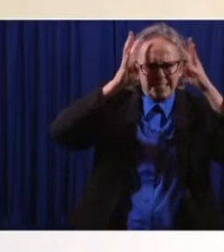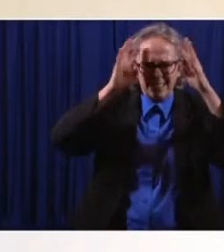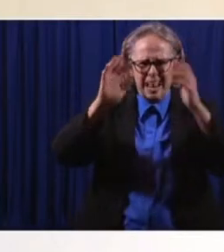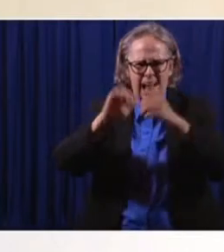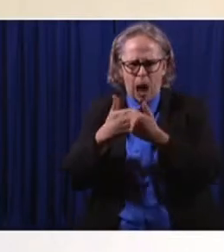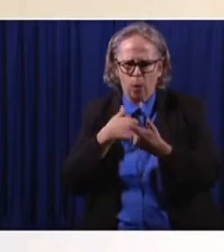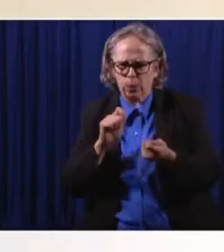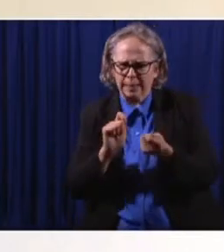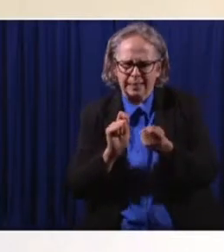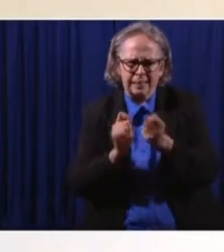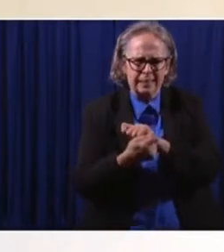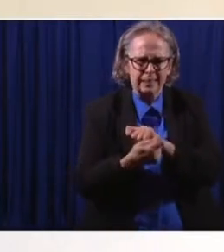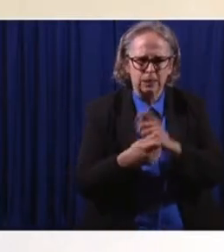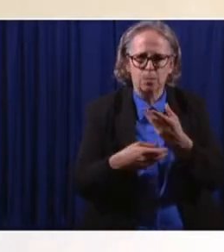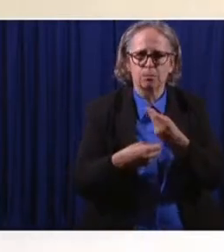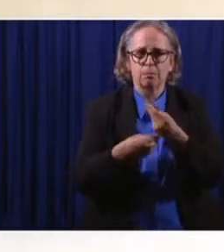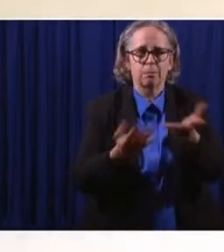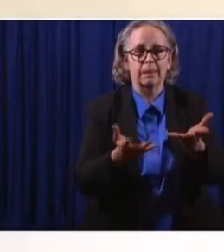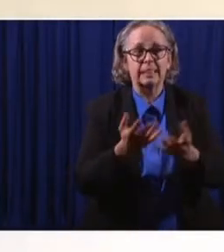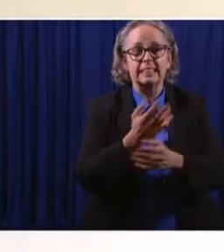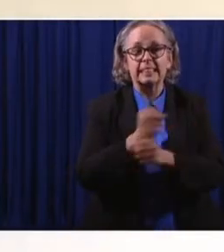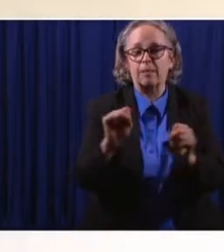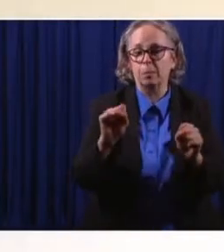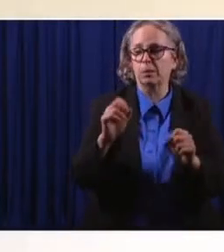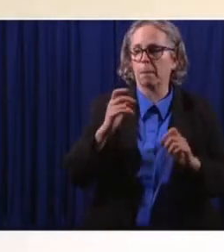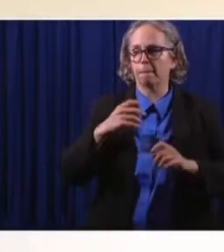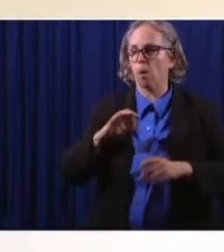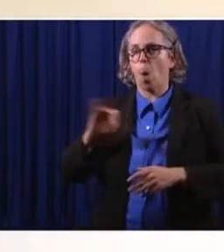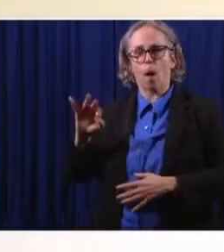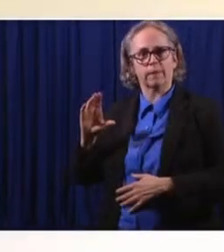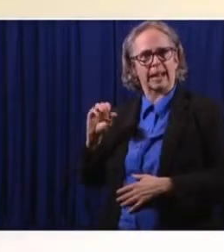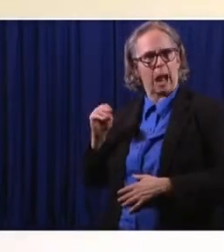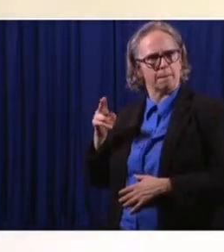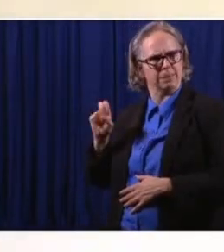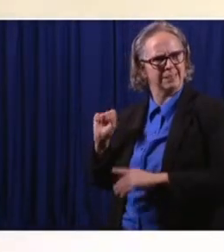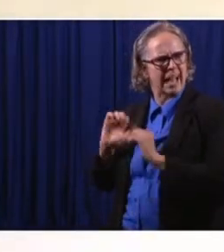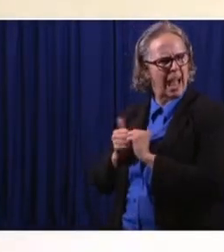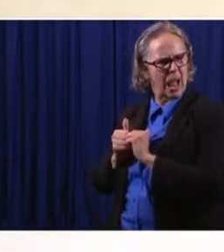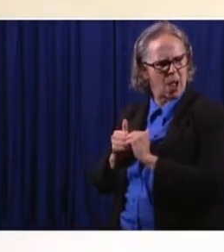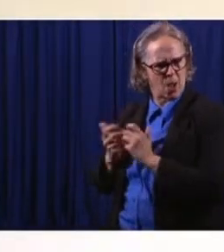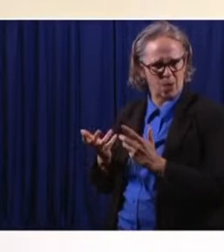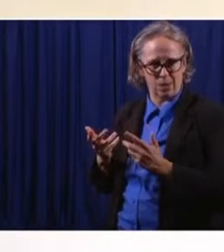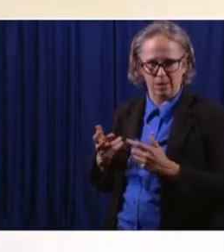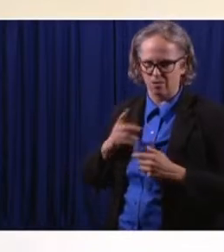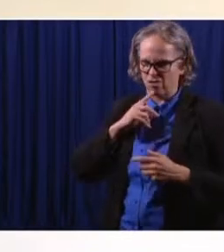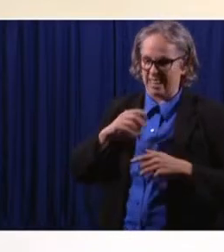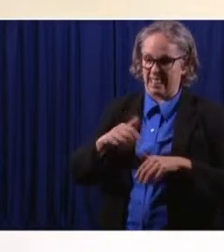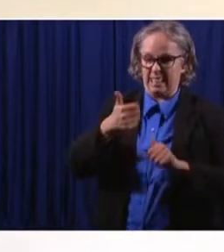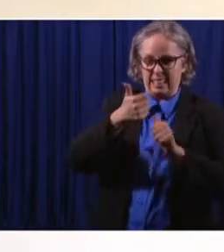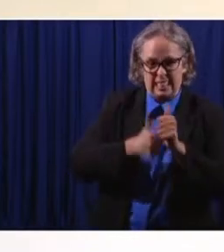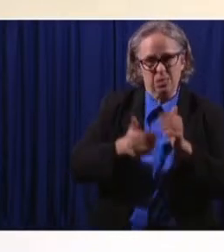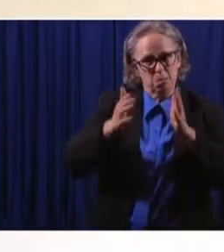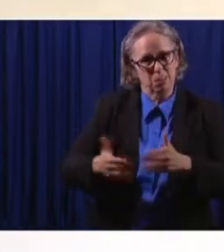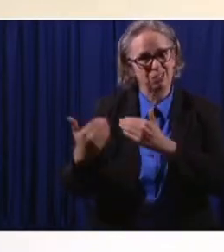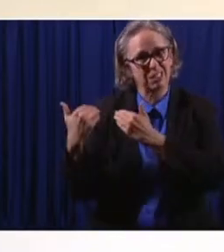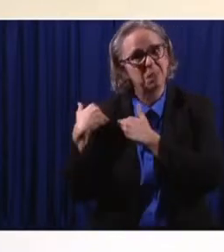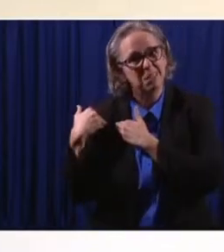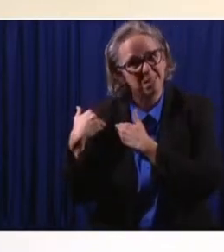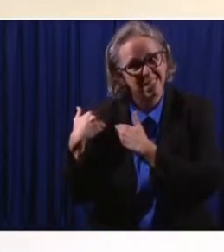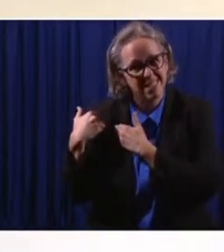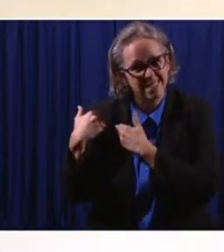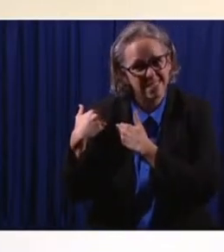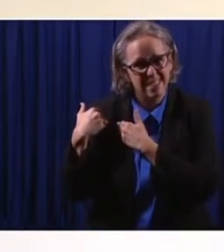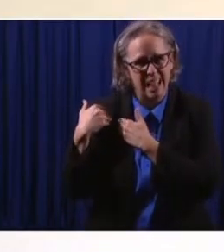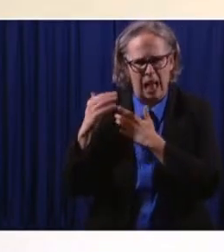campus? And really it comes down to you as an individual, as how can you do your part to maintain the safety of your peers and the